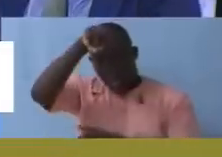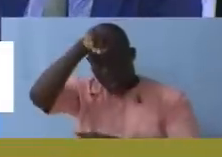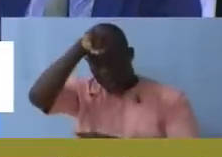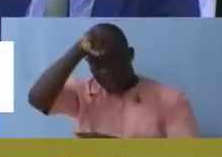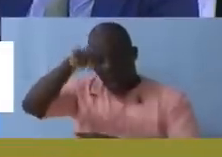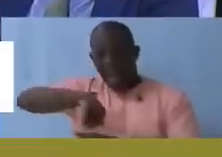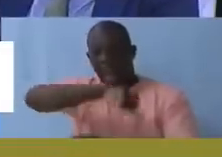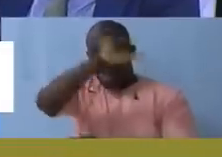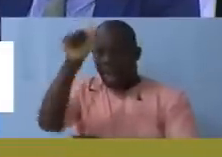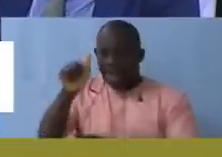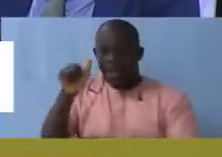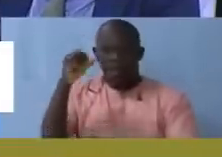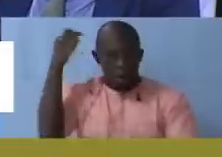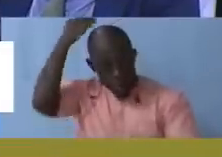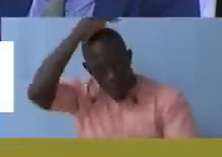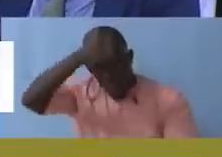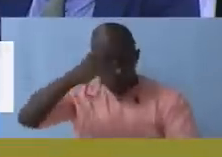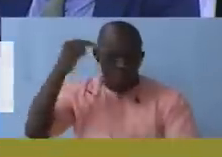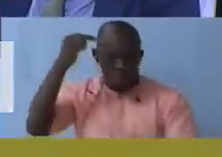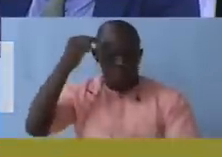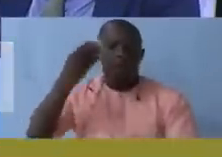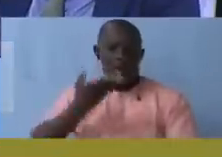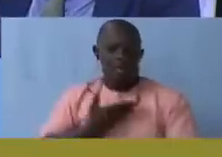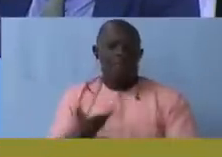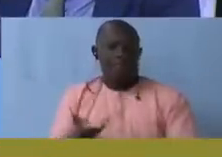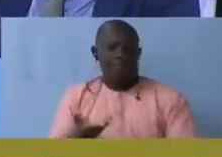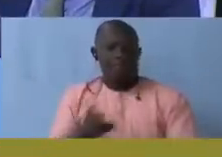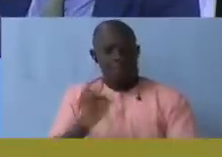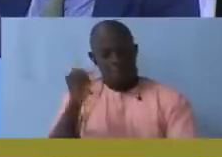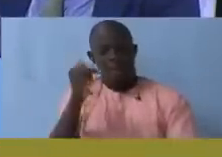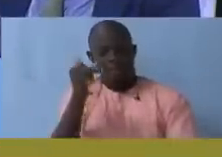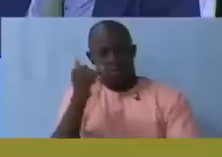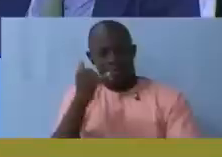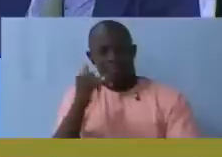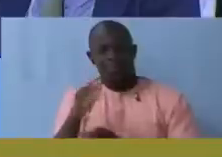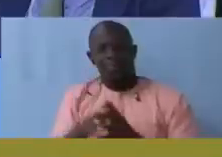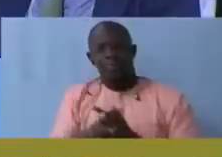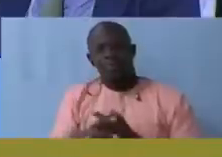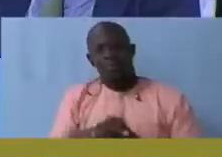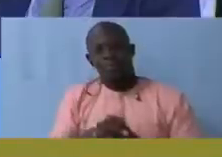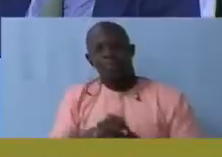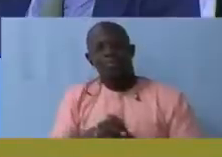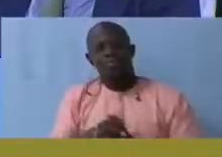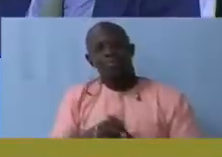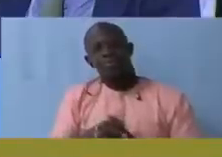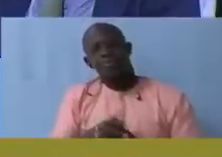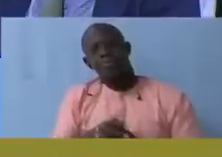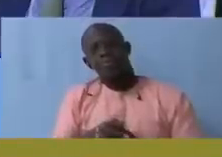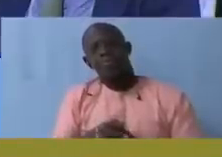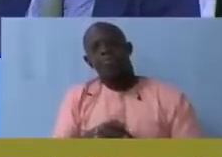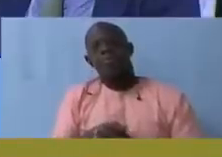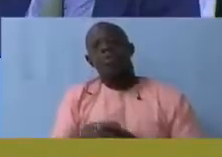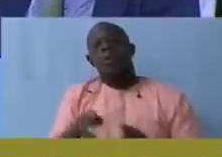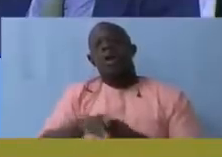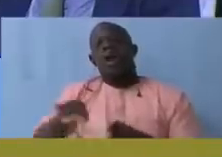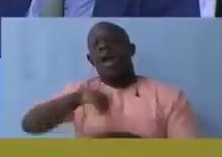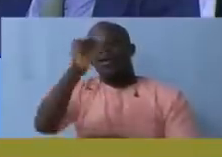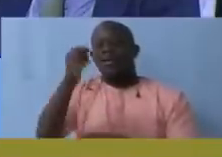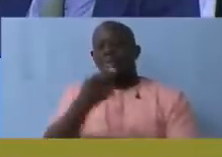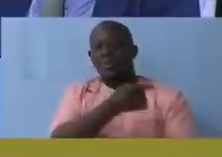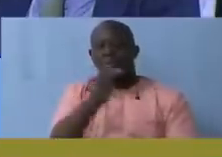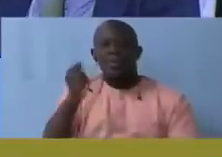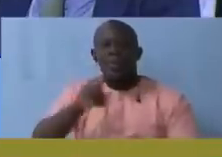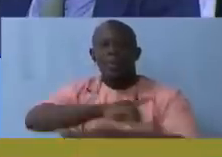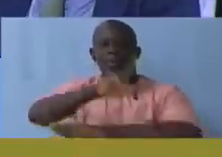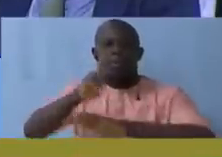where? Morocco? Morocco, yes. And for those places, did he